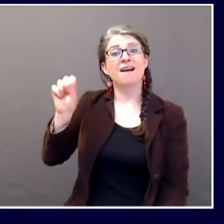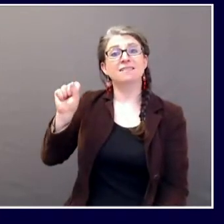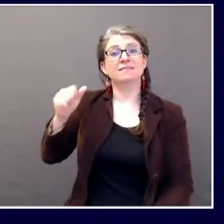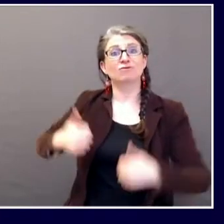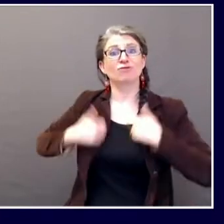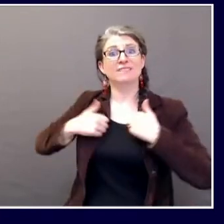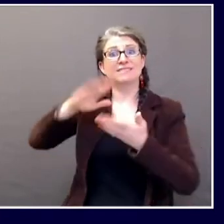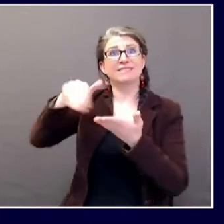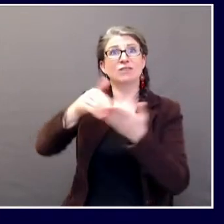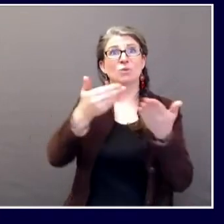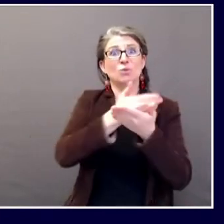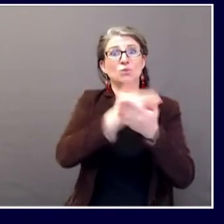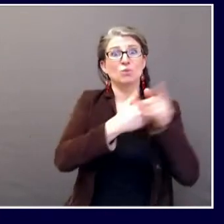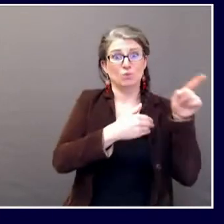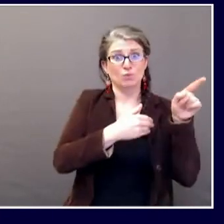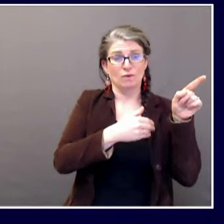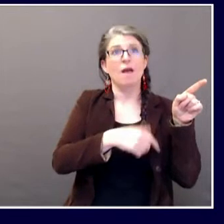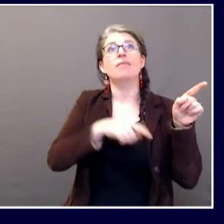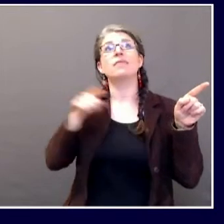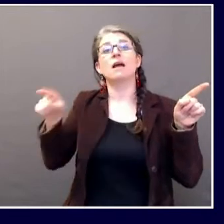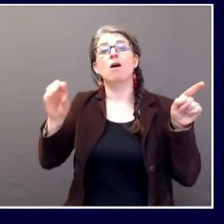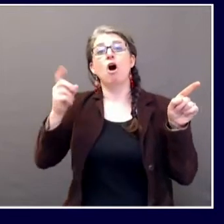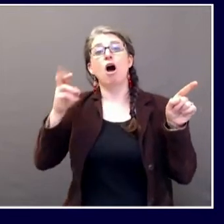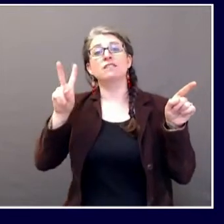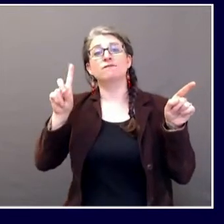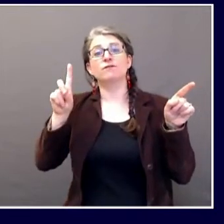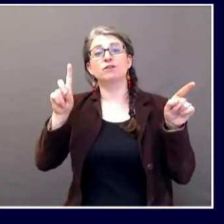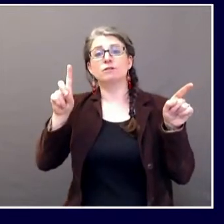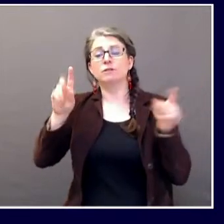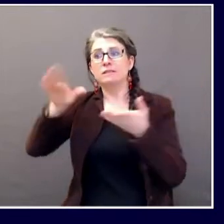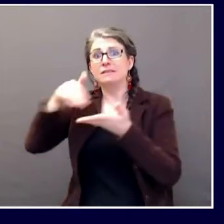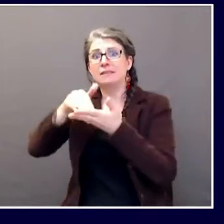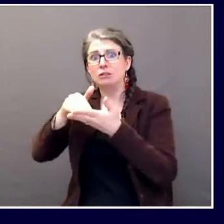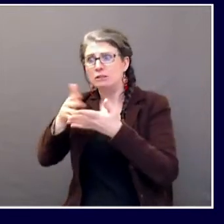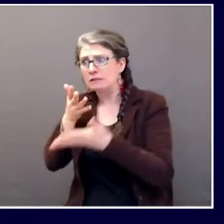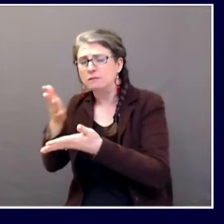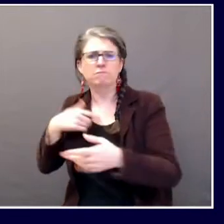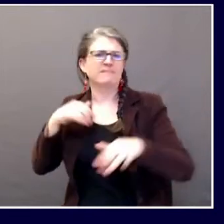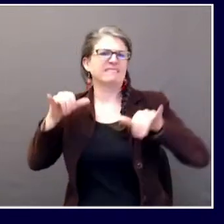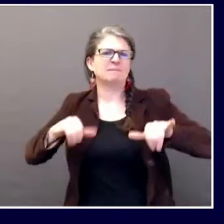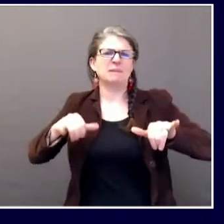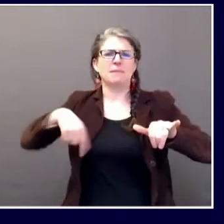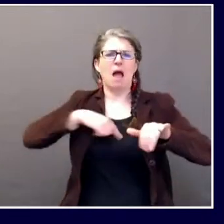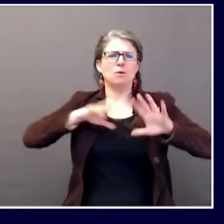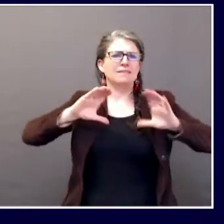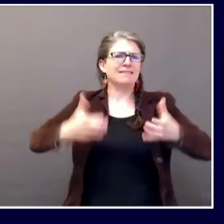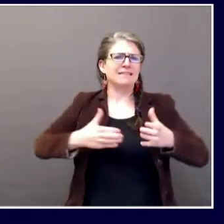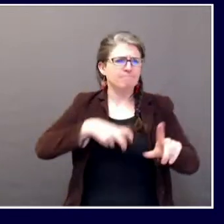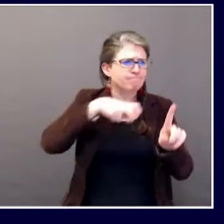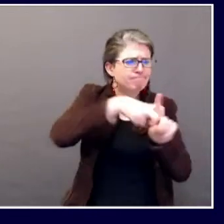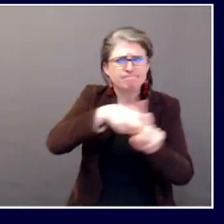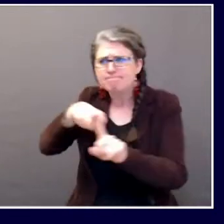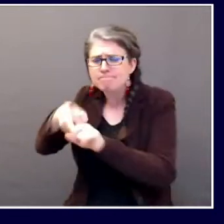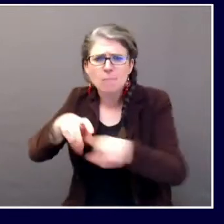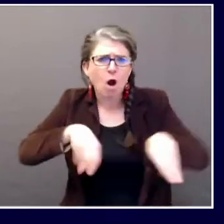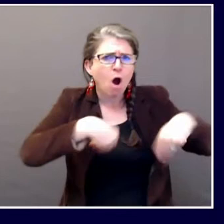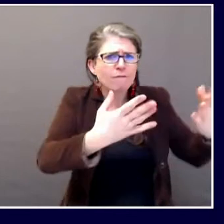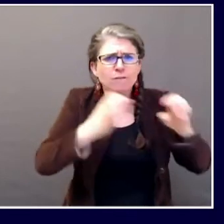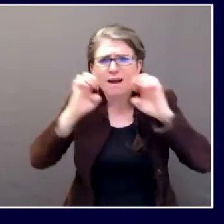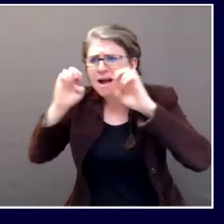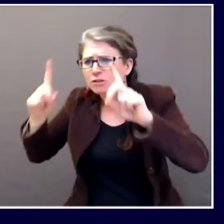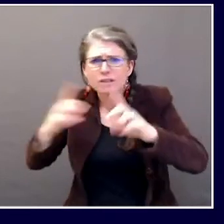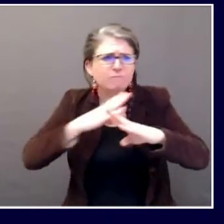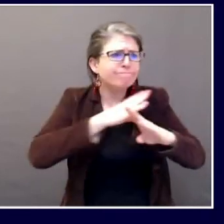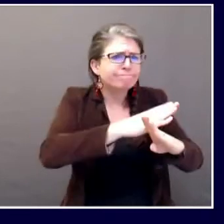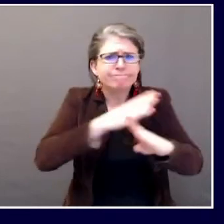the facility operators to focus right now on universal testing, and as specific to the Oxford Street shelter, to